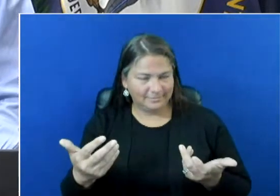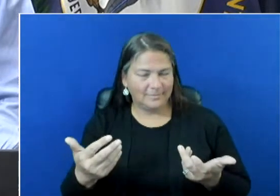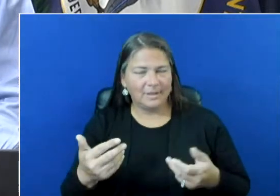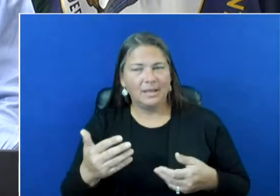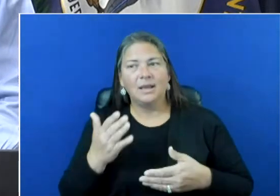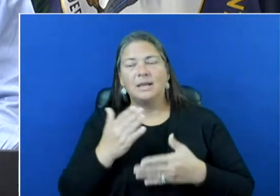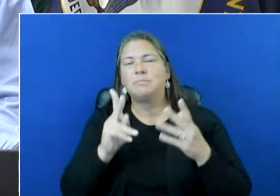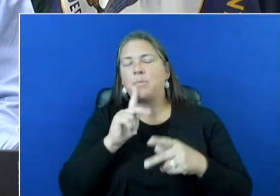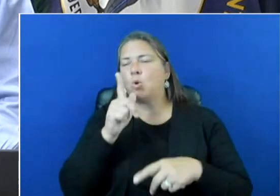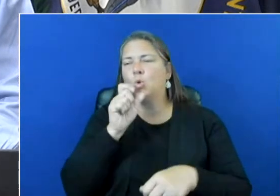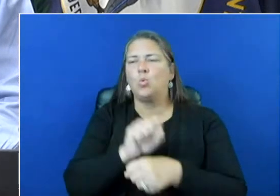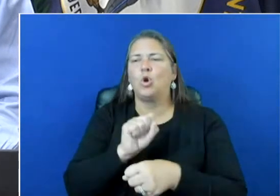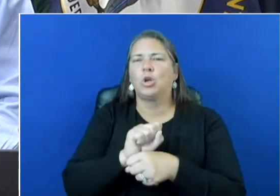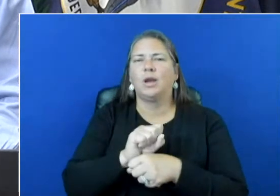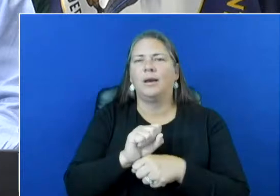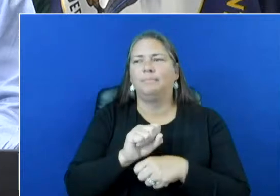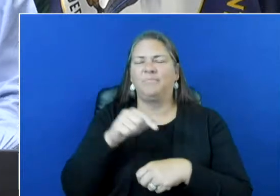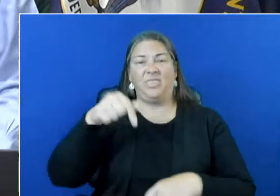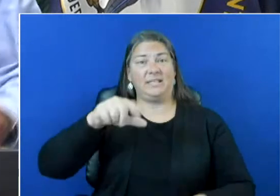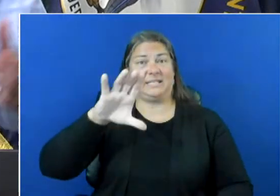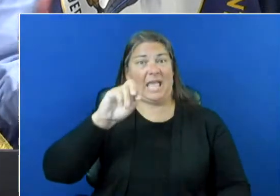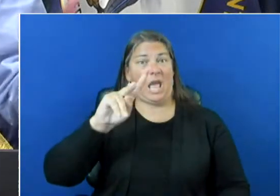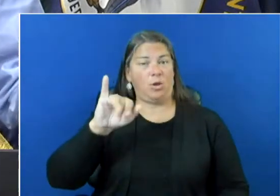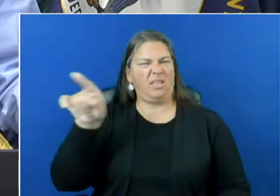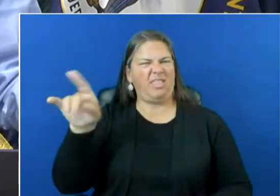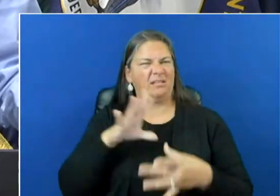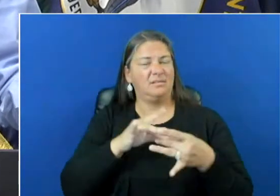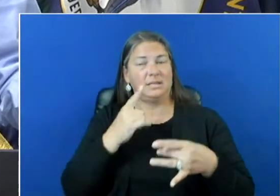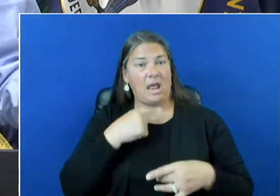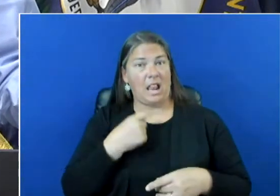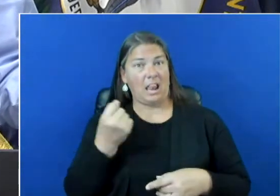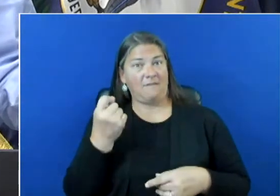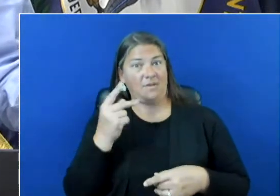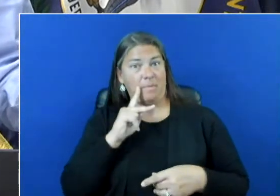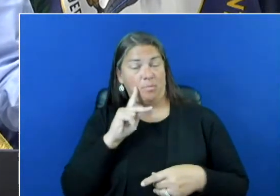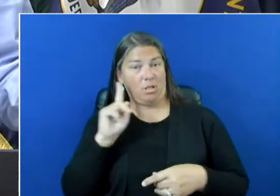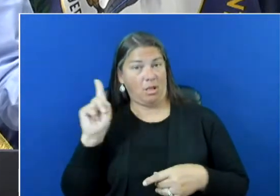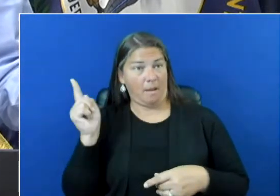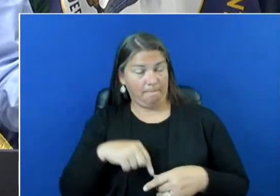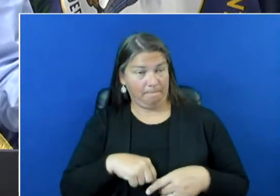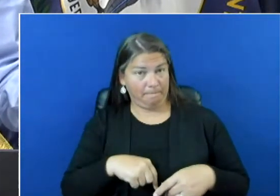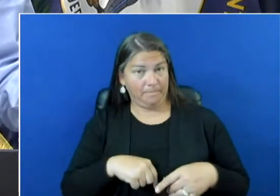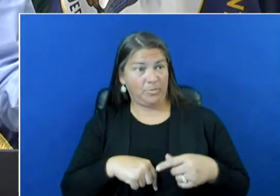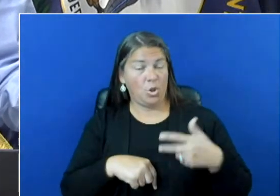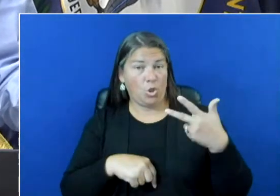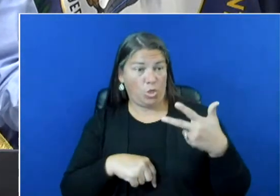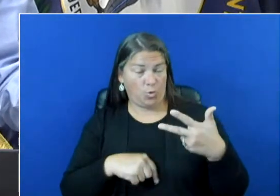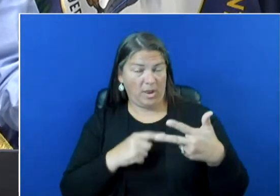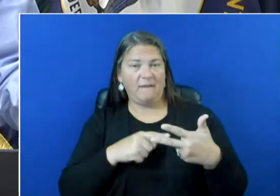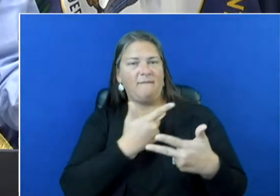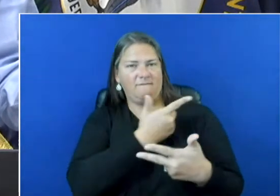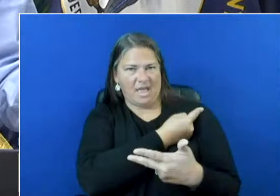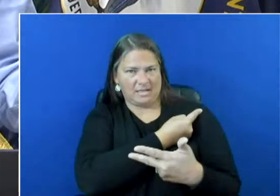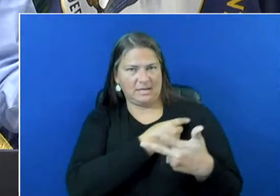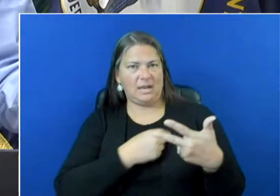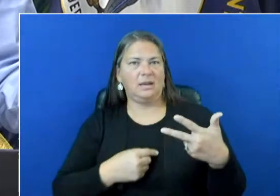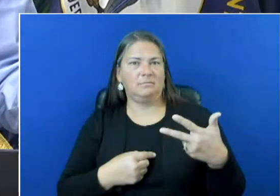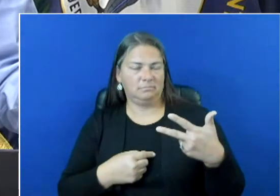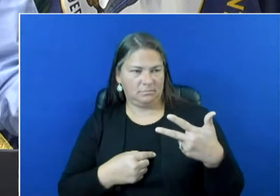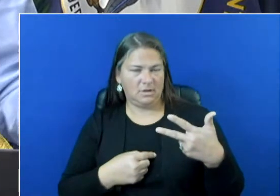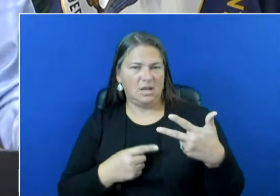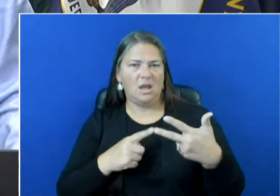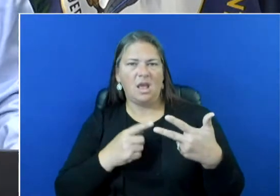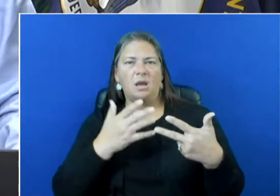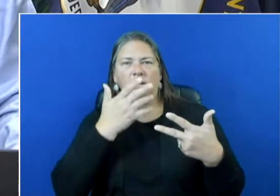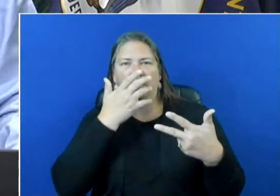here in this county said that they had 11 people come in. 3 were vaccinated. They gave them a little oxygen. They